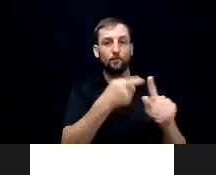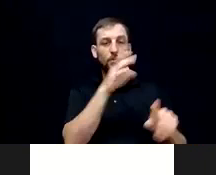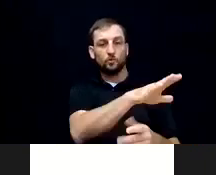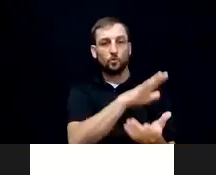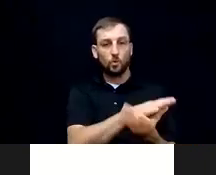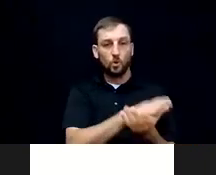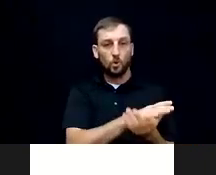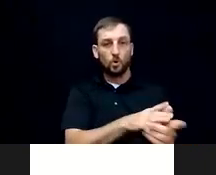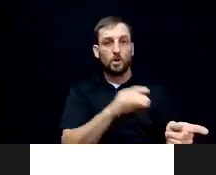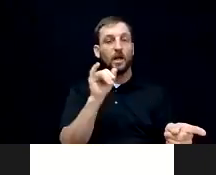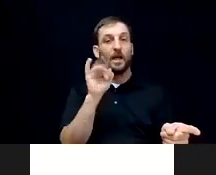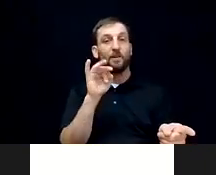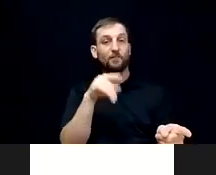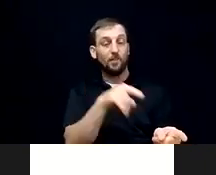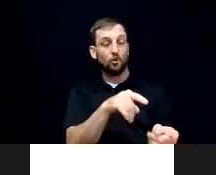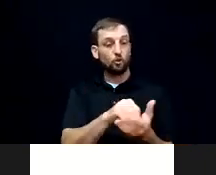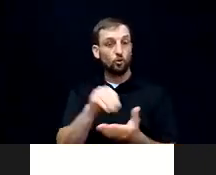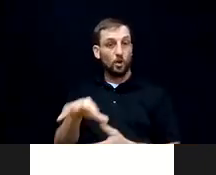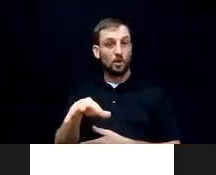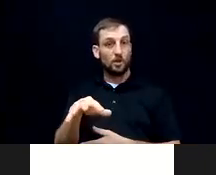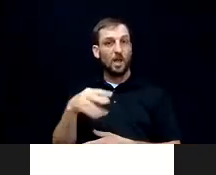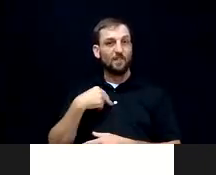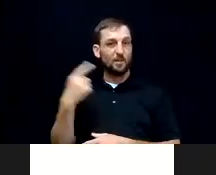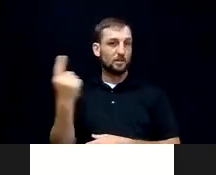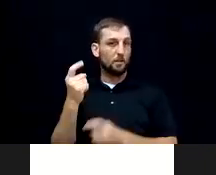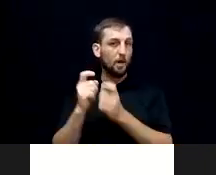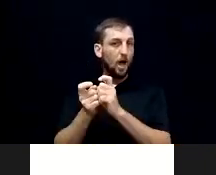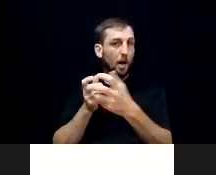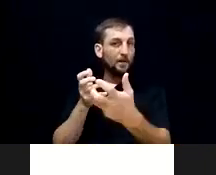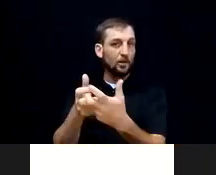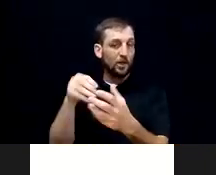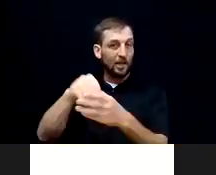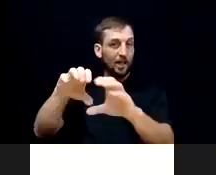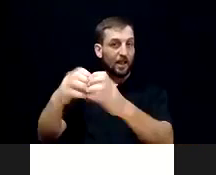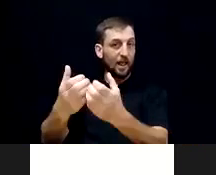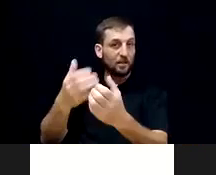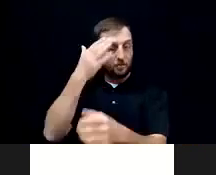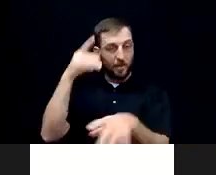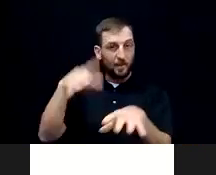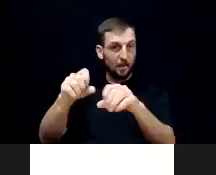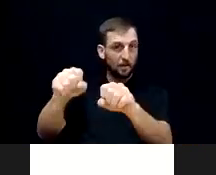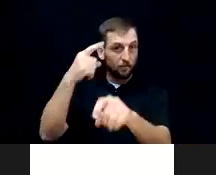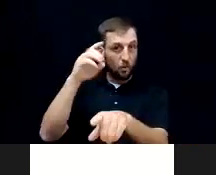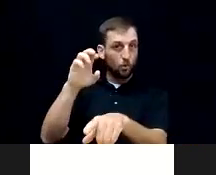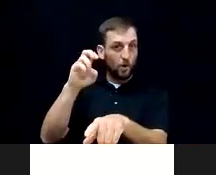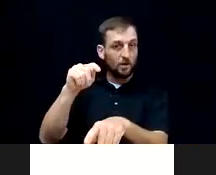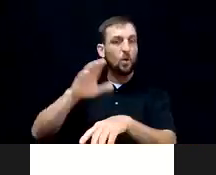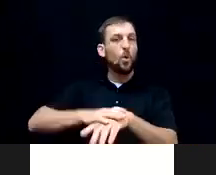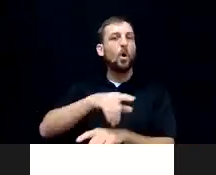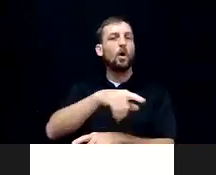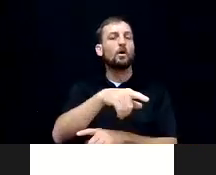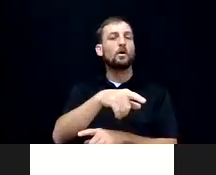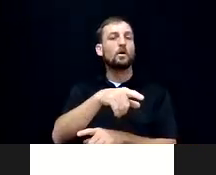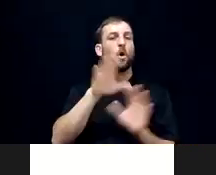require accommodations in class because they're taking for credit because they're on the spectrum, they would have to meet the